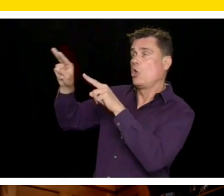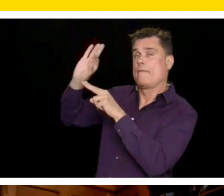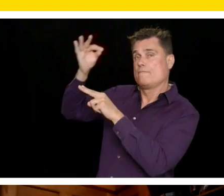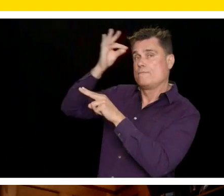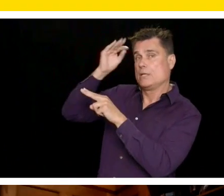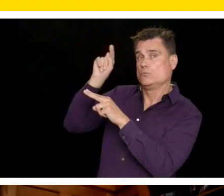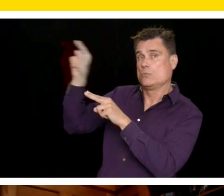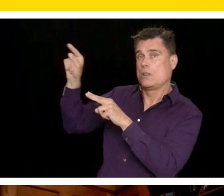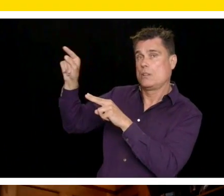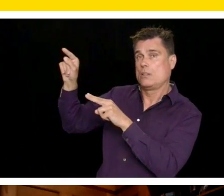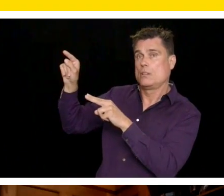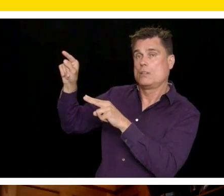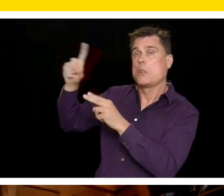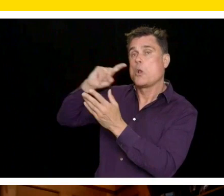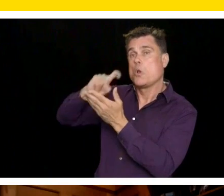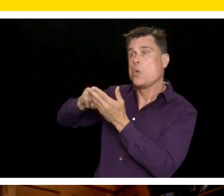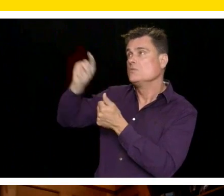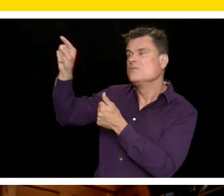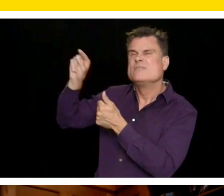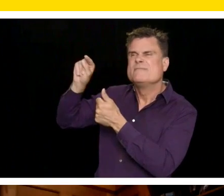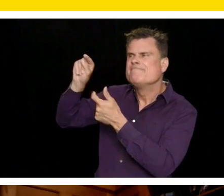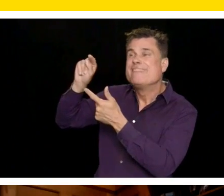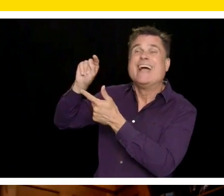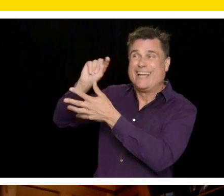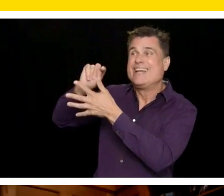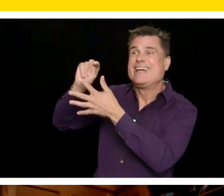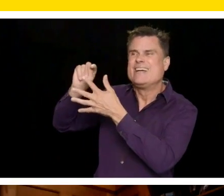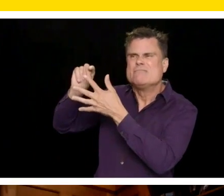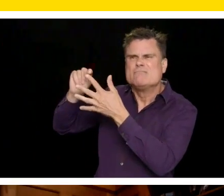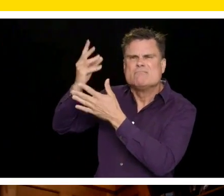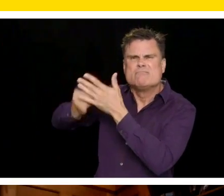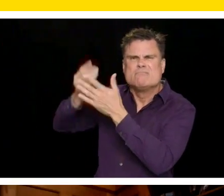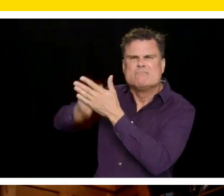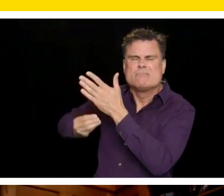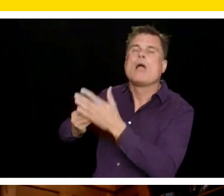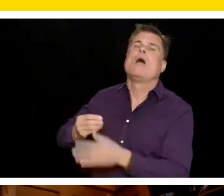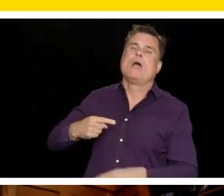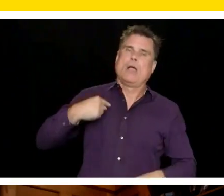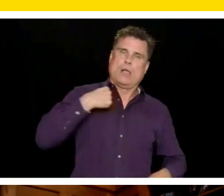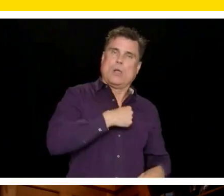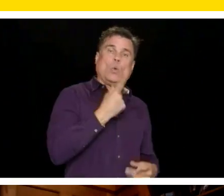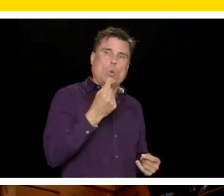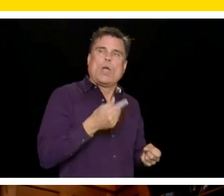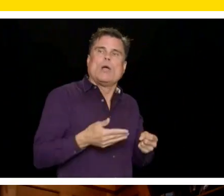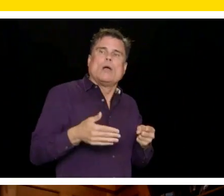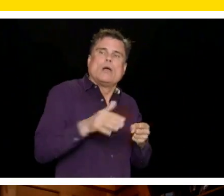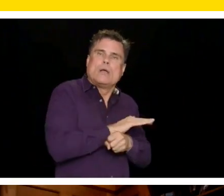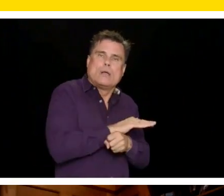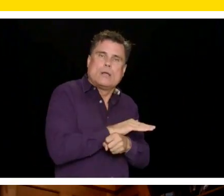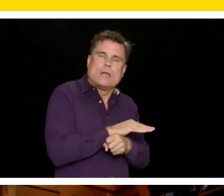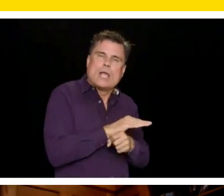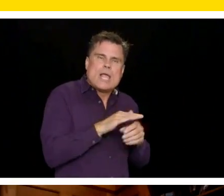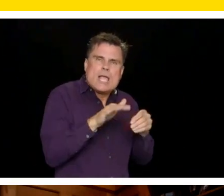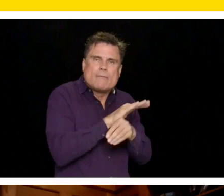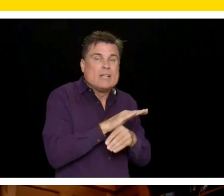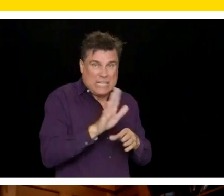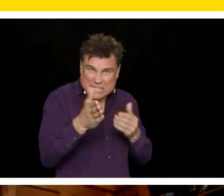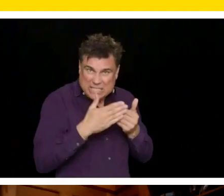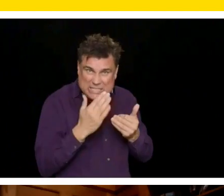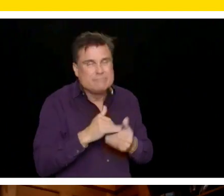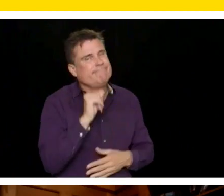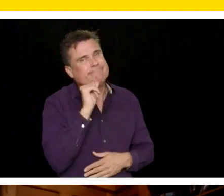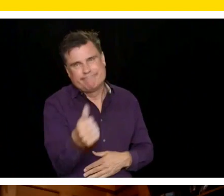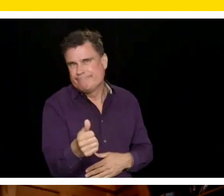it, evaluating it, and looking at where there needs to be changes. So if we jump in and fill in a gap one day, the federal government